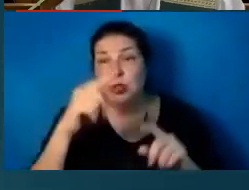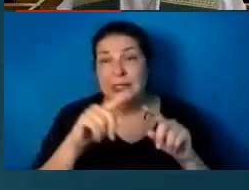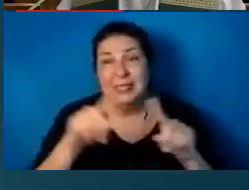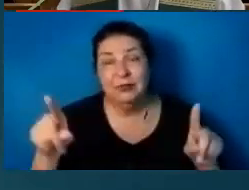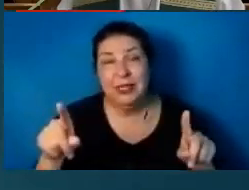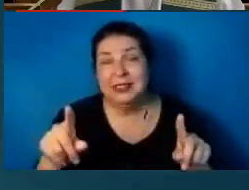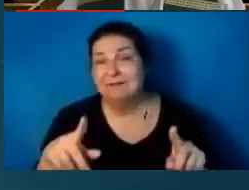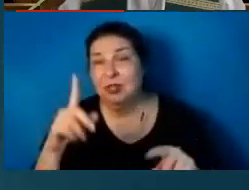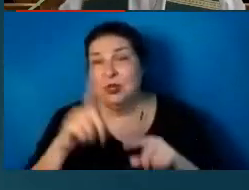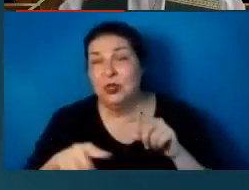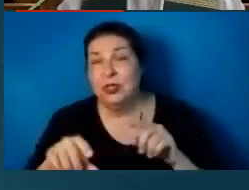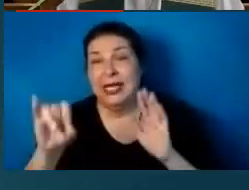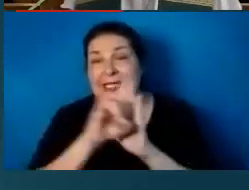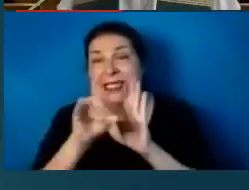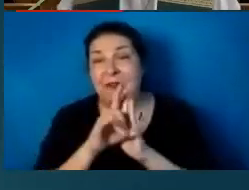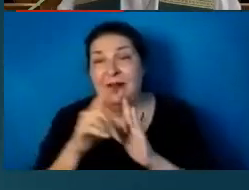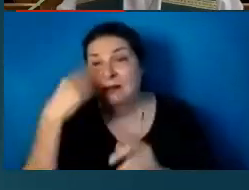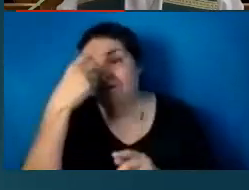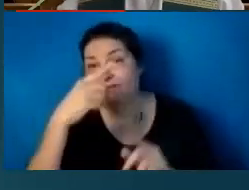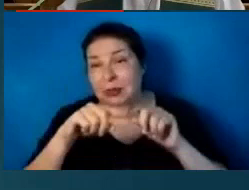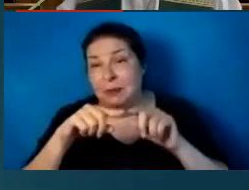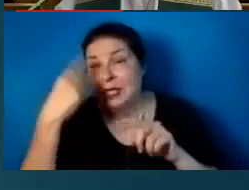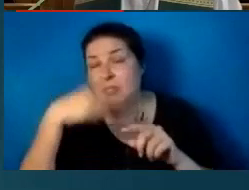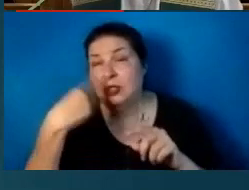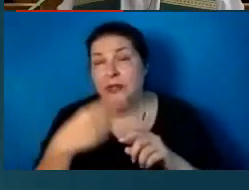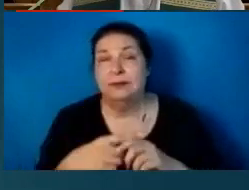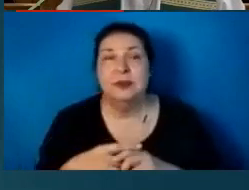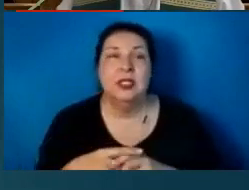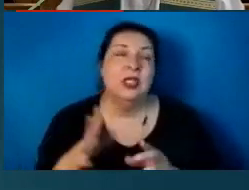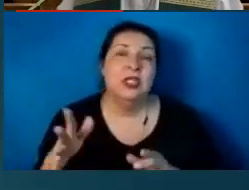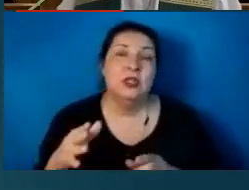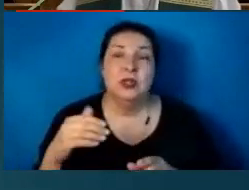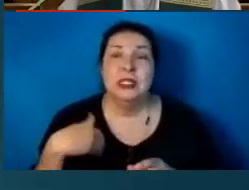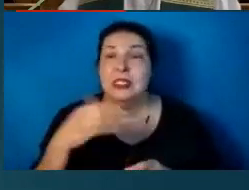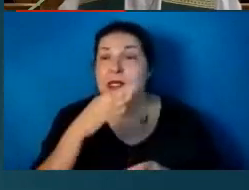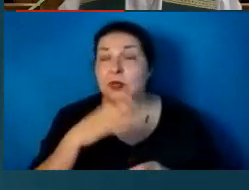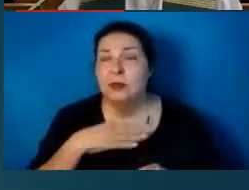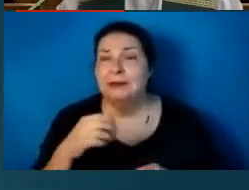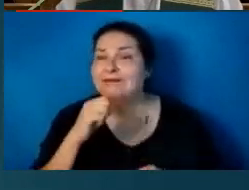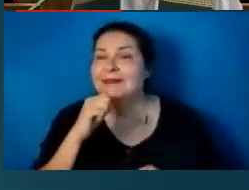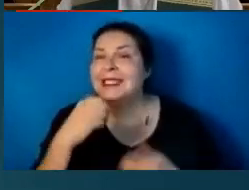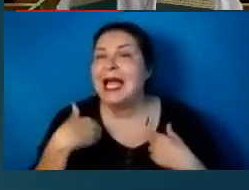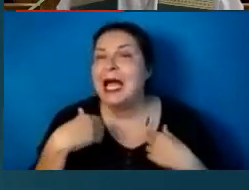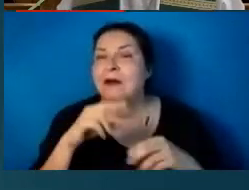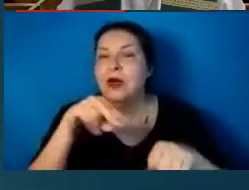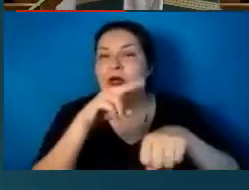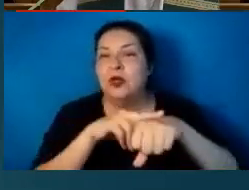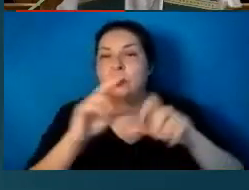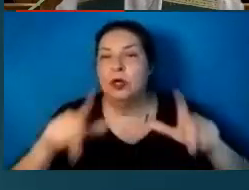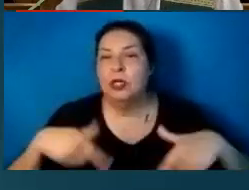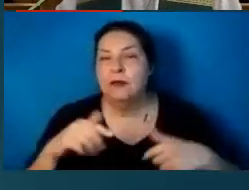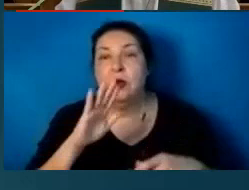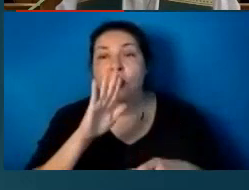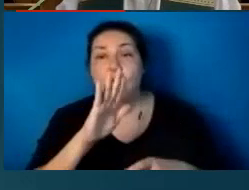Anyhow, this young lady had never known what you would call a normal family life. Her brothers and sisters